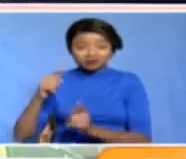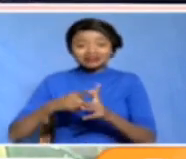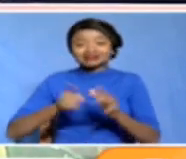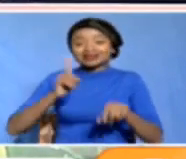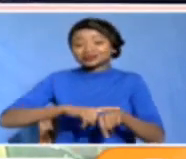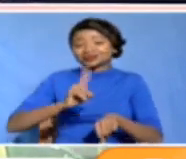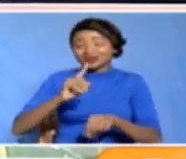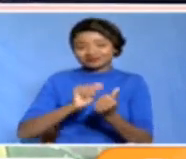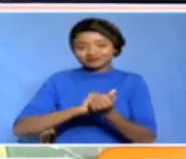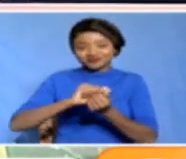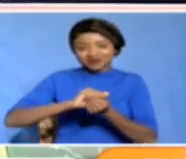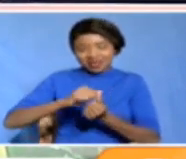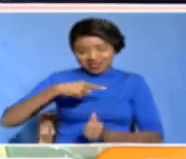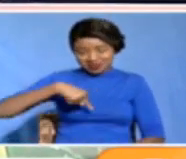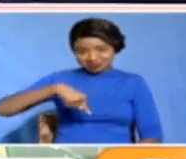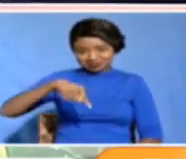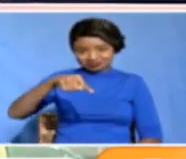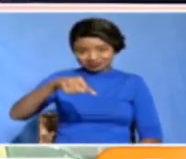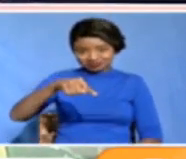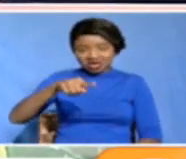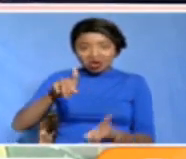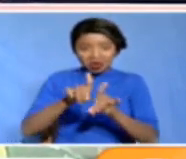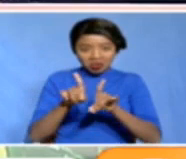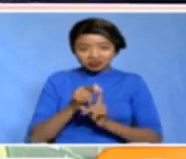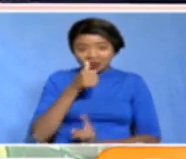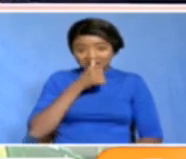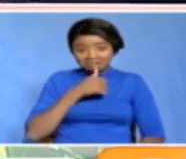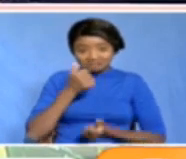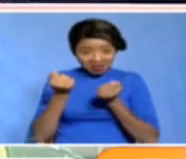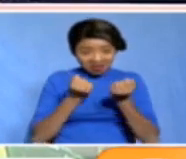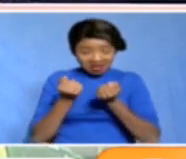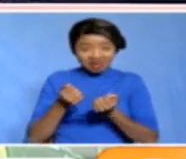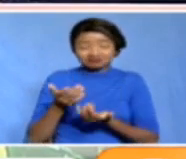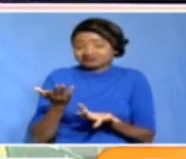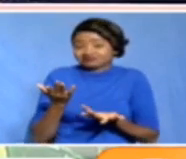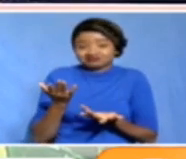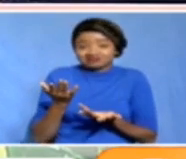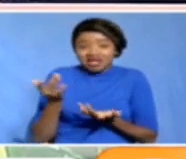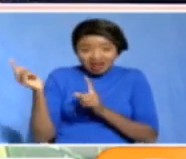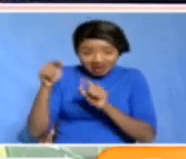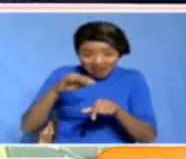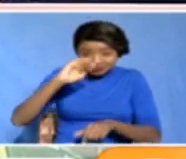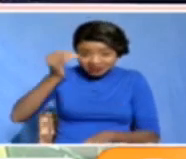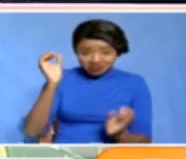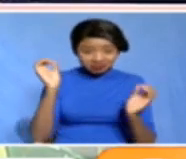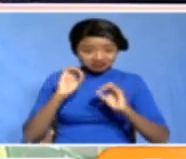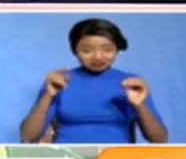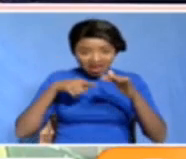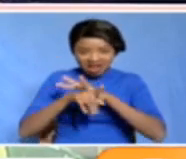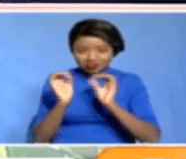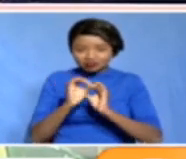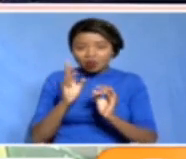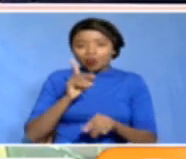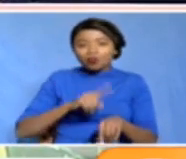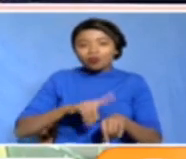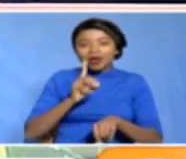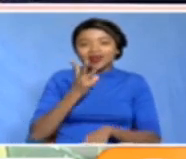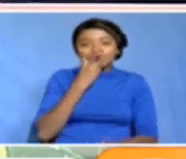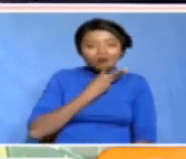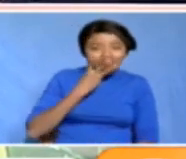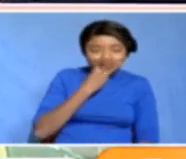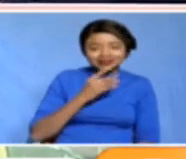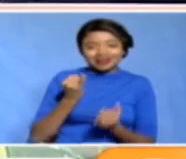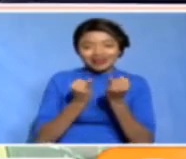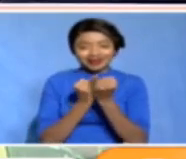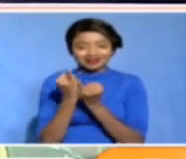week. Afterwards, private motorists will be required to keep their private vehicles at bay on Wednesday and Saturdays and instead use public service